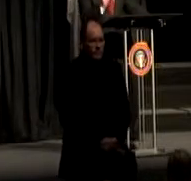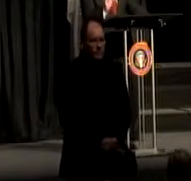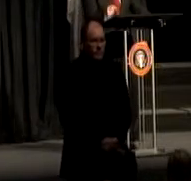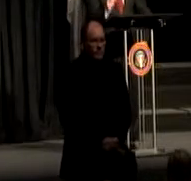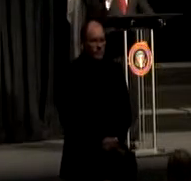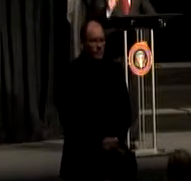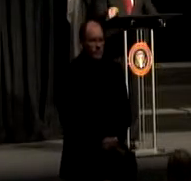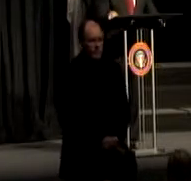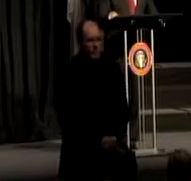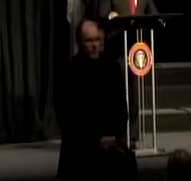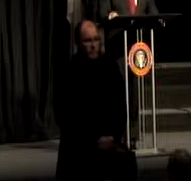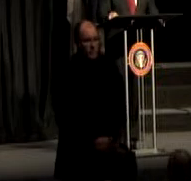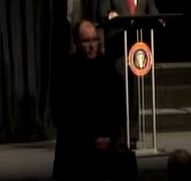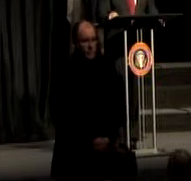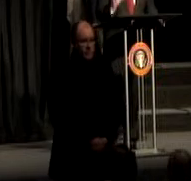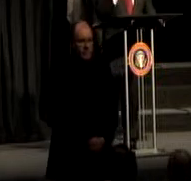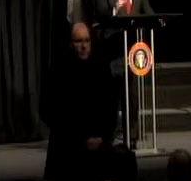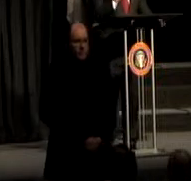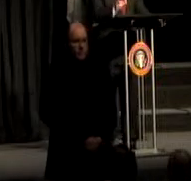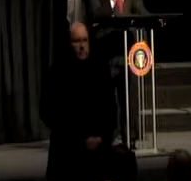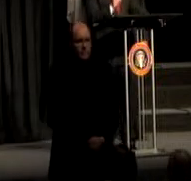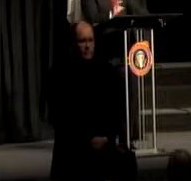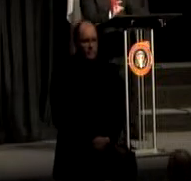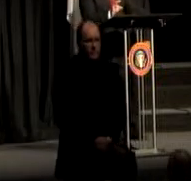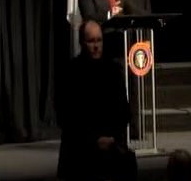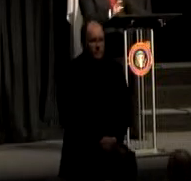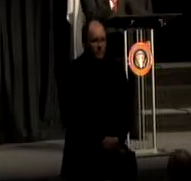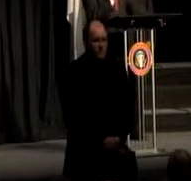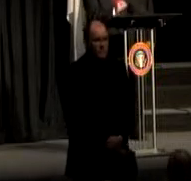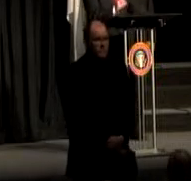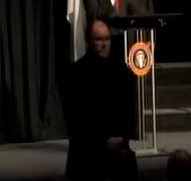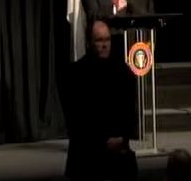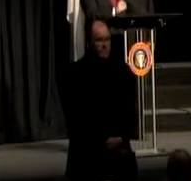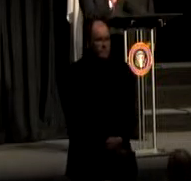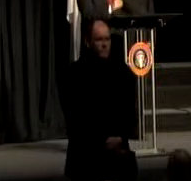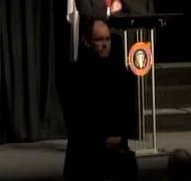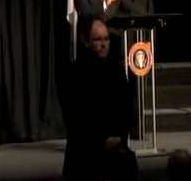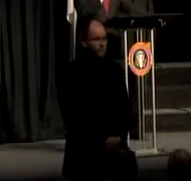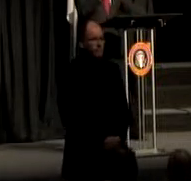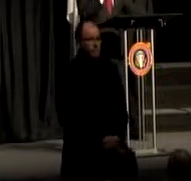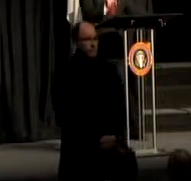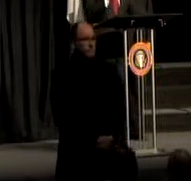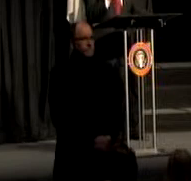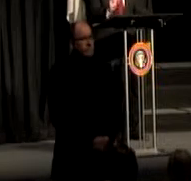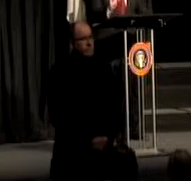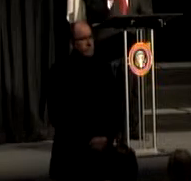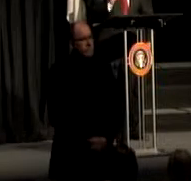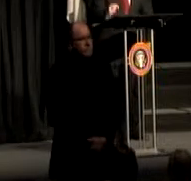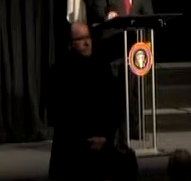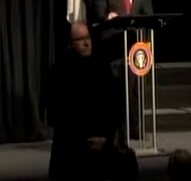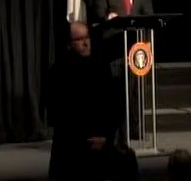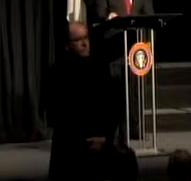what Jesus Christ could do in their life. If we stay focused on allowing God to meet the most deepest